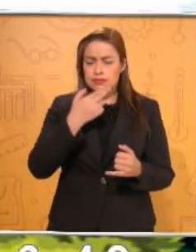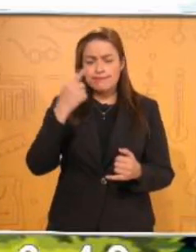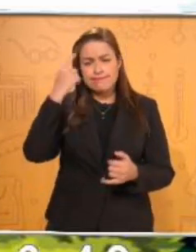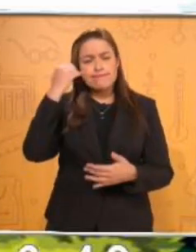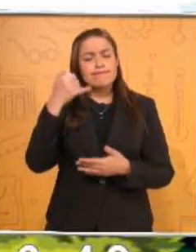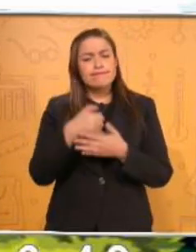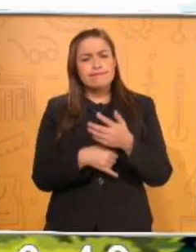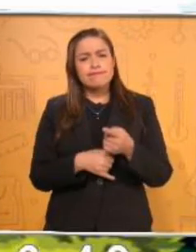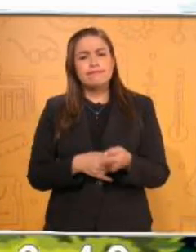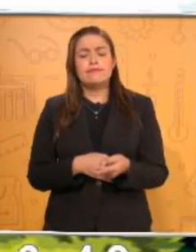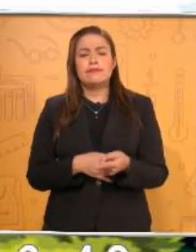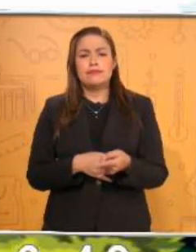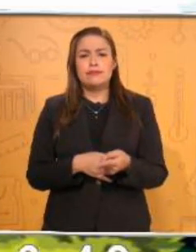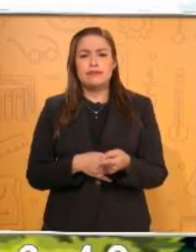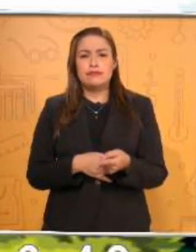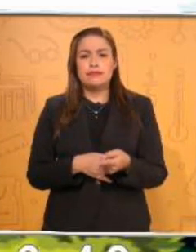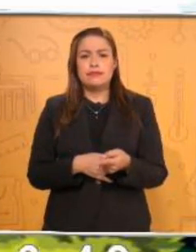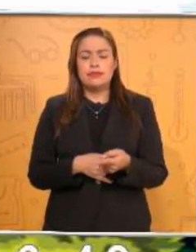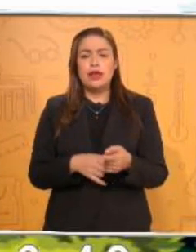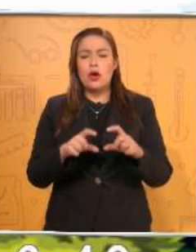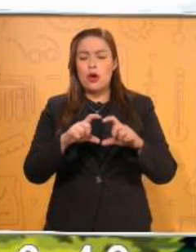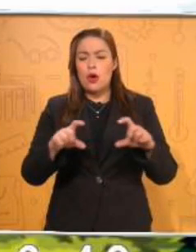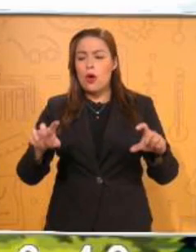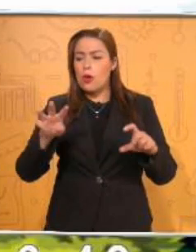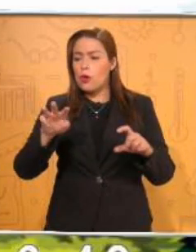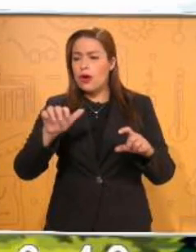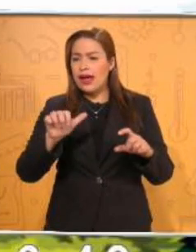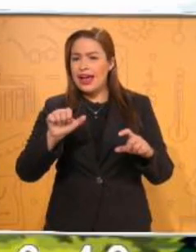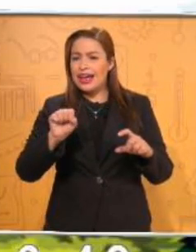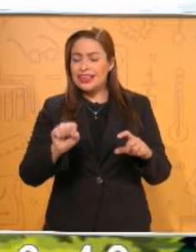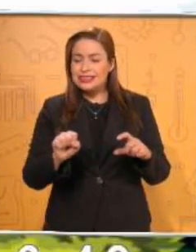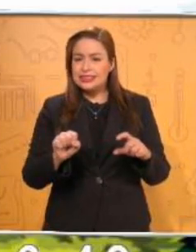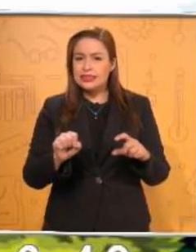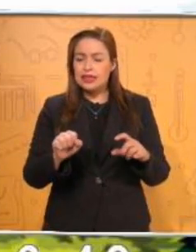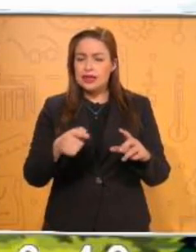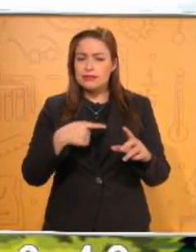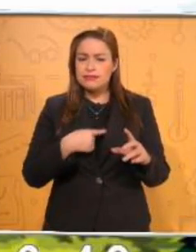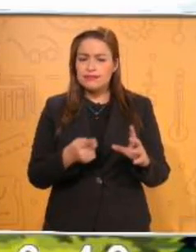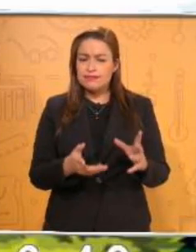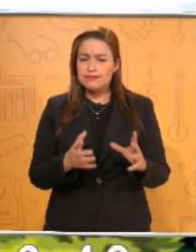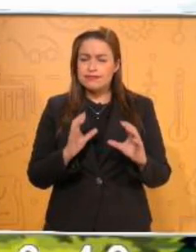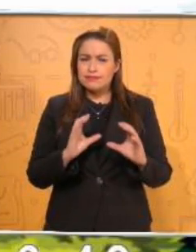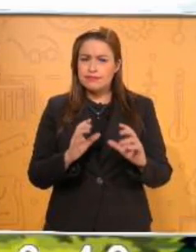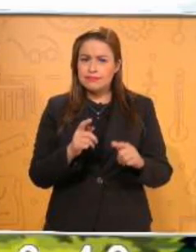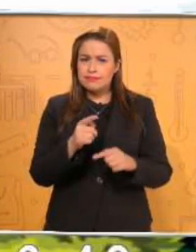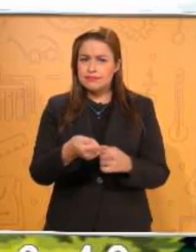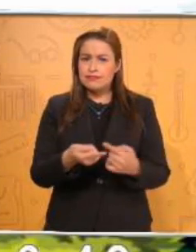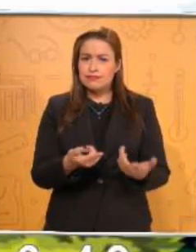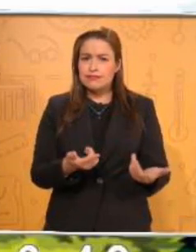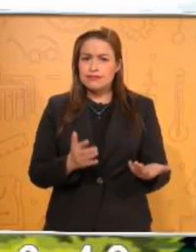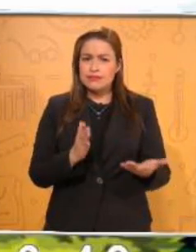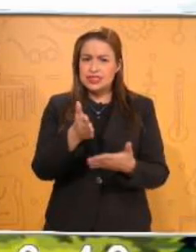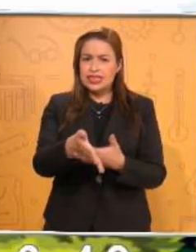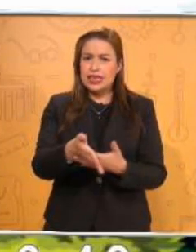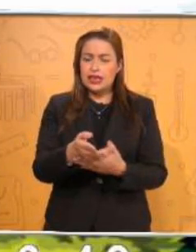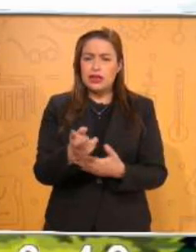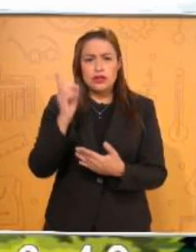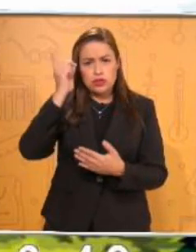Yes, was riding his horse. Was going.